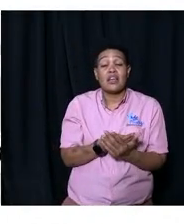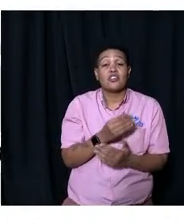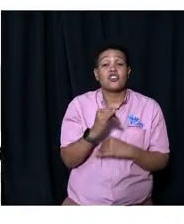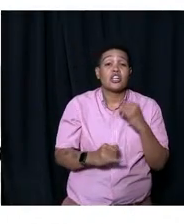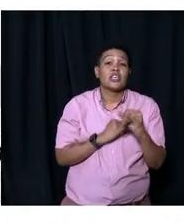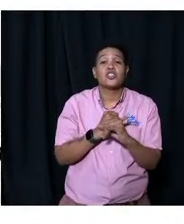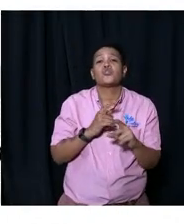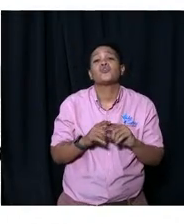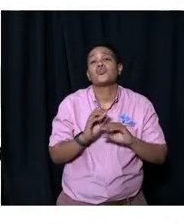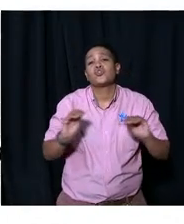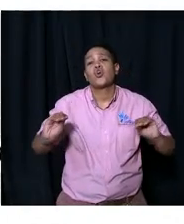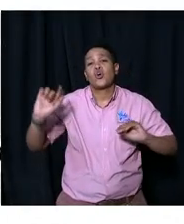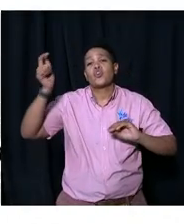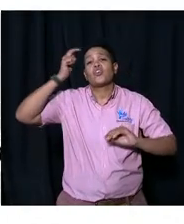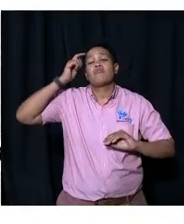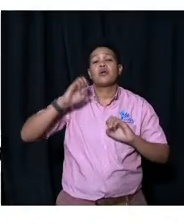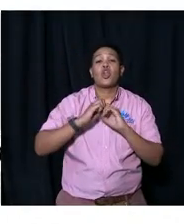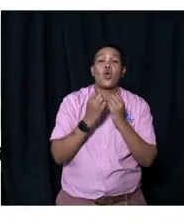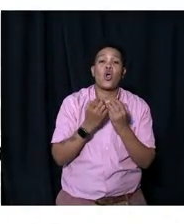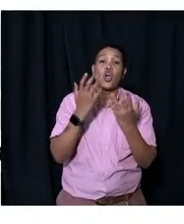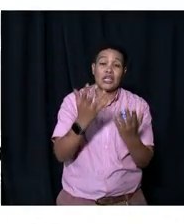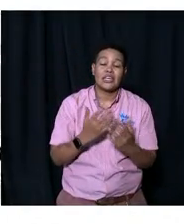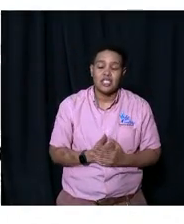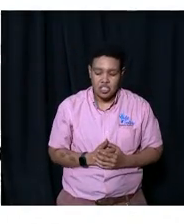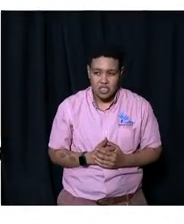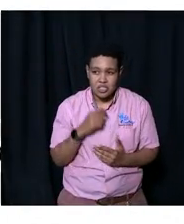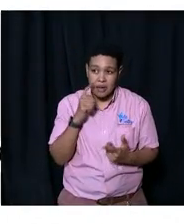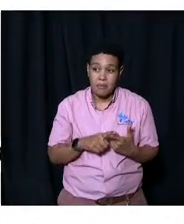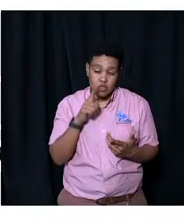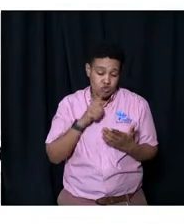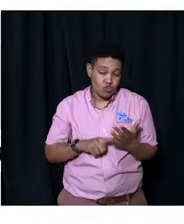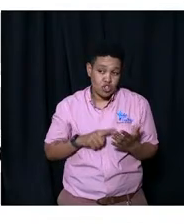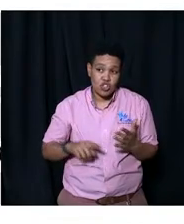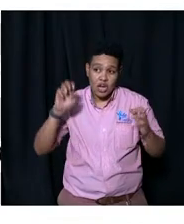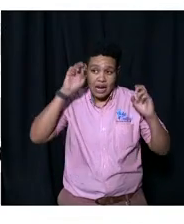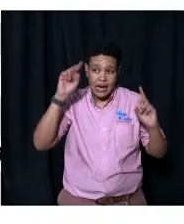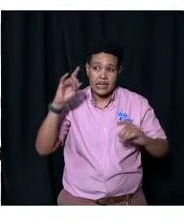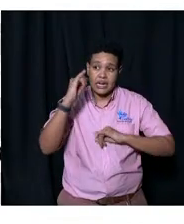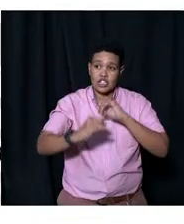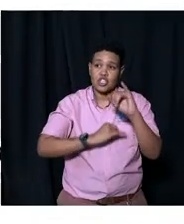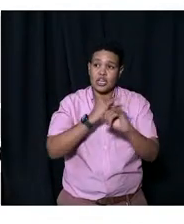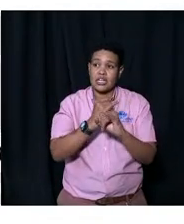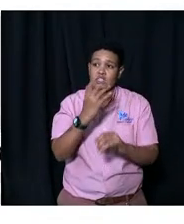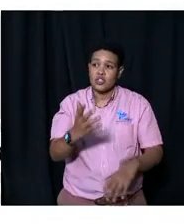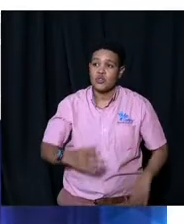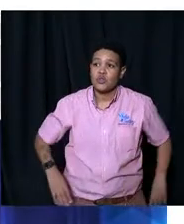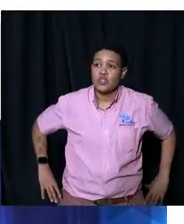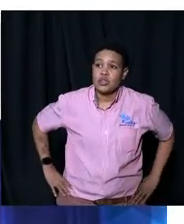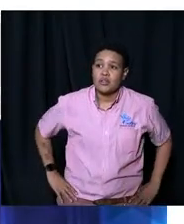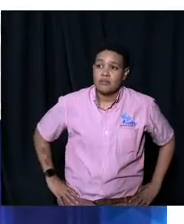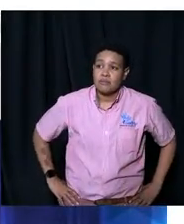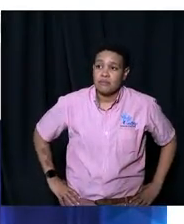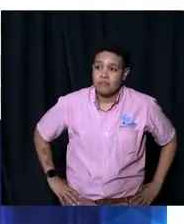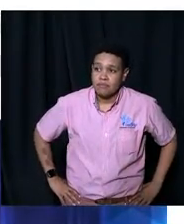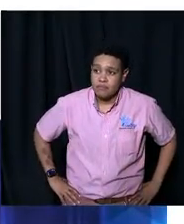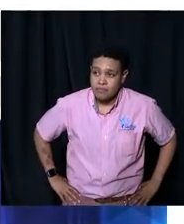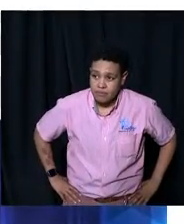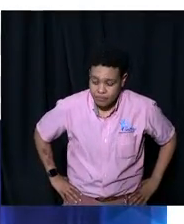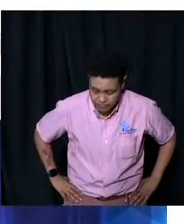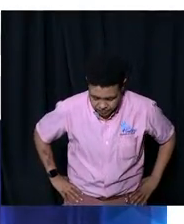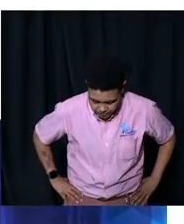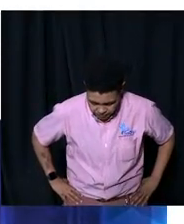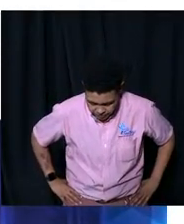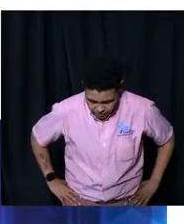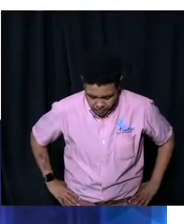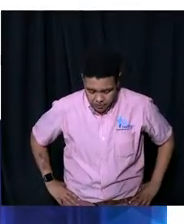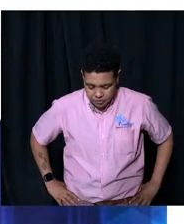institutions, non-governmental organizations, and research and education institutions. I'm going to speak a little